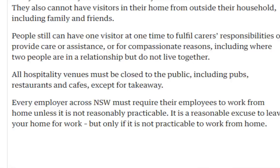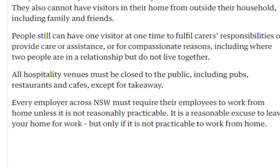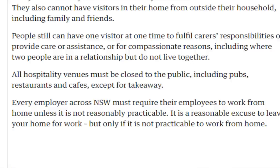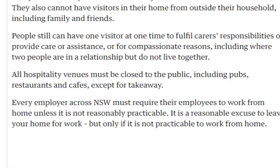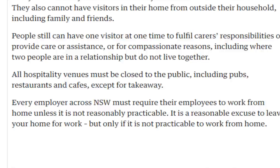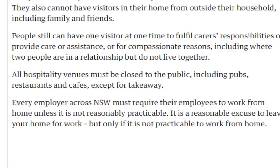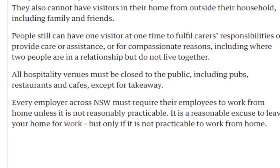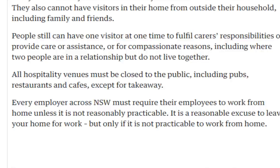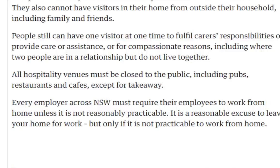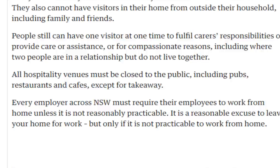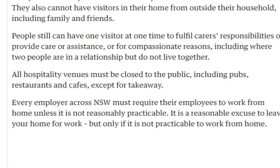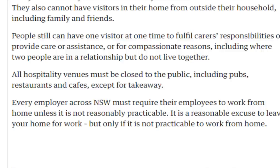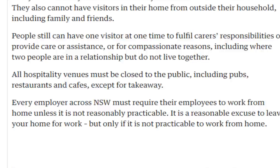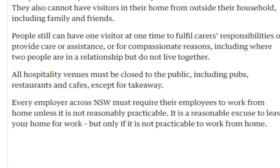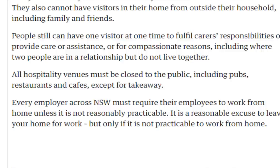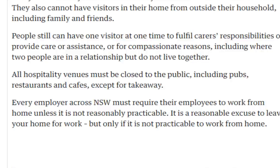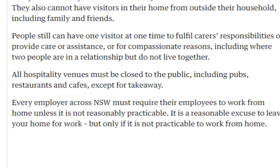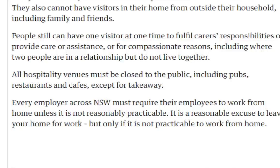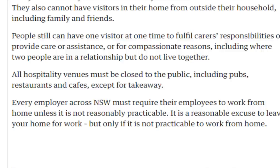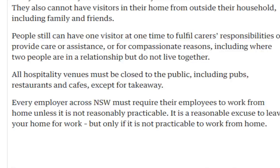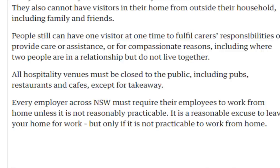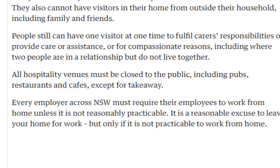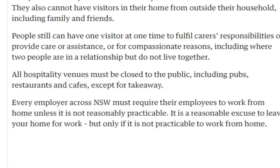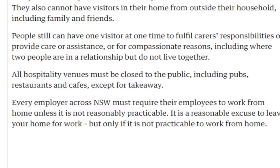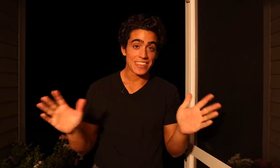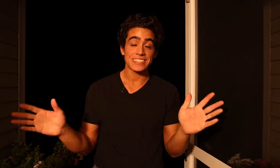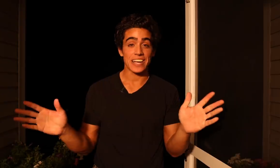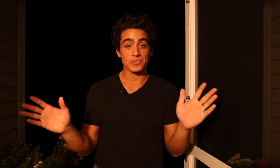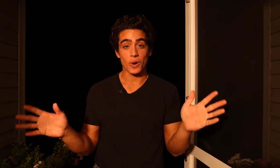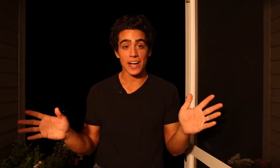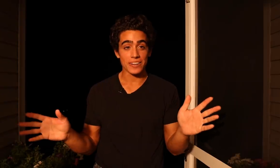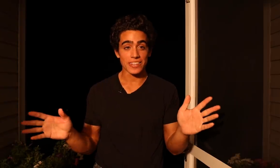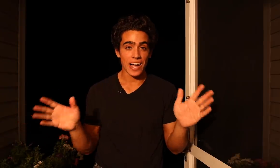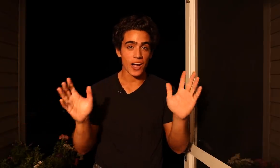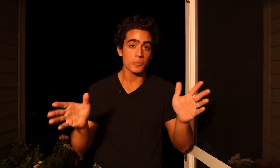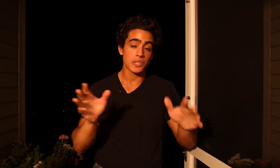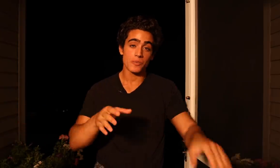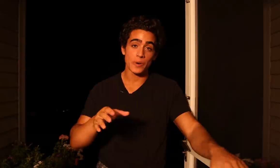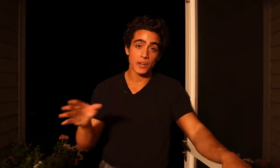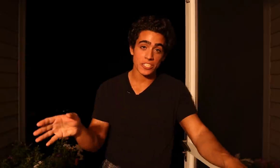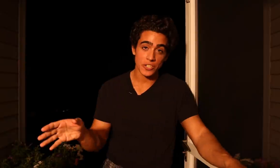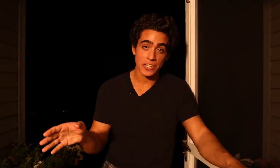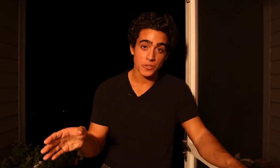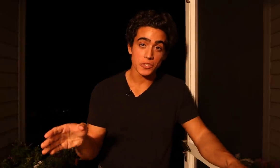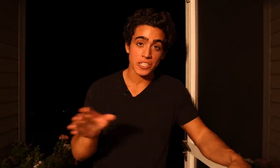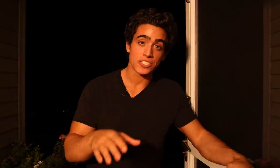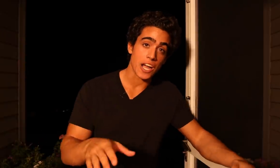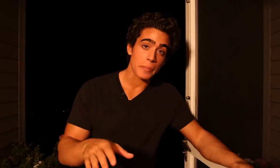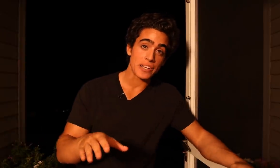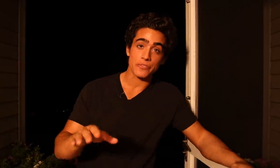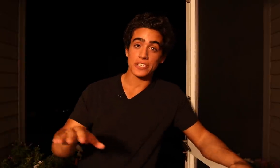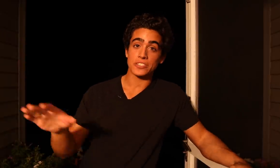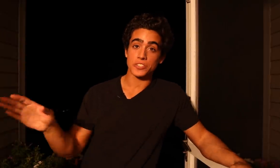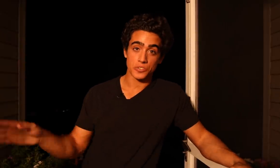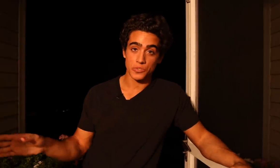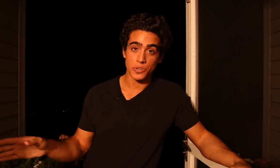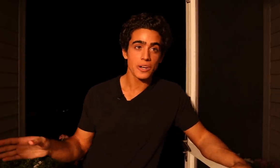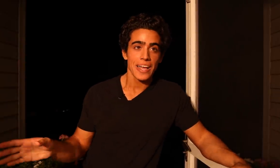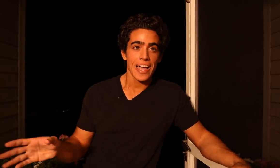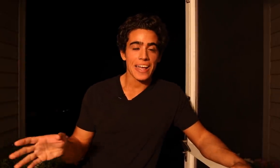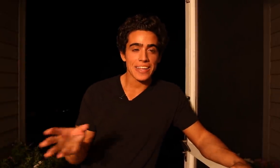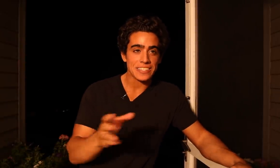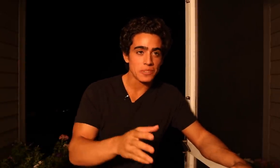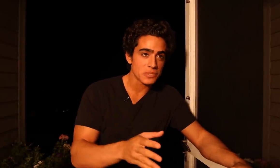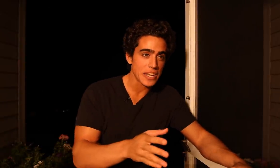for work but only if it is not practicable to work from home. This sounds wild. I hope some of my Australian viewers can chime in if this is